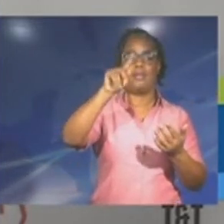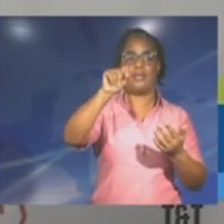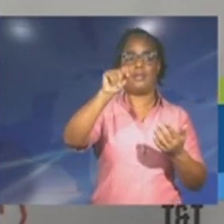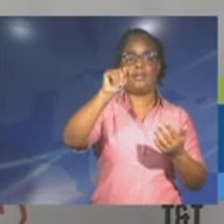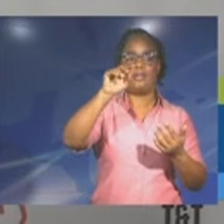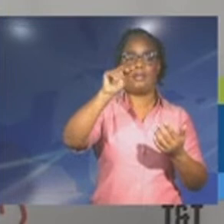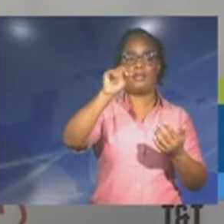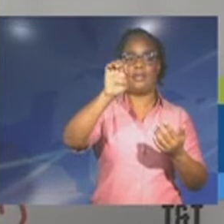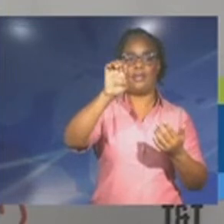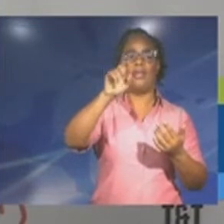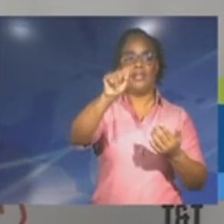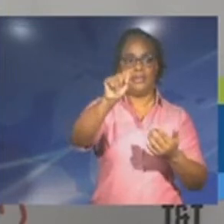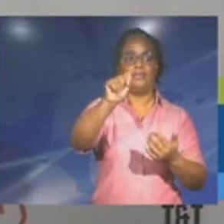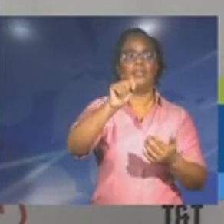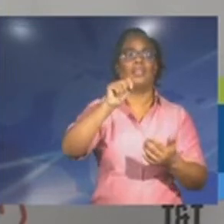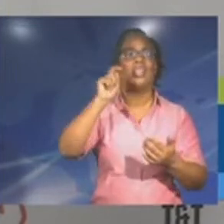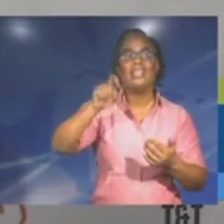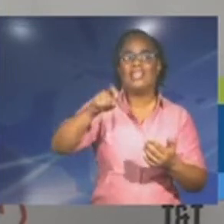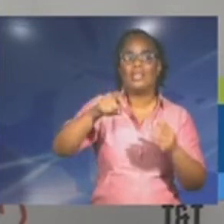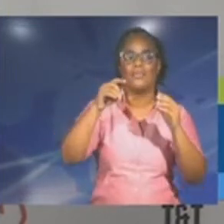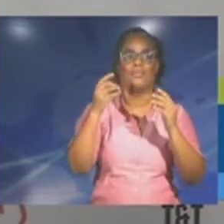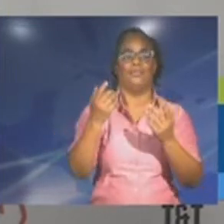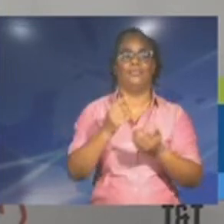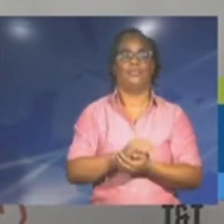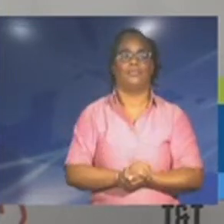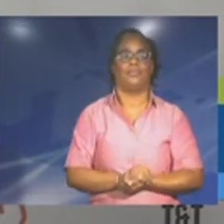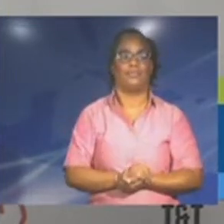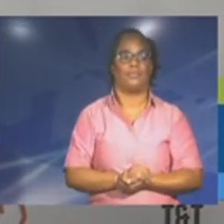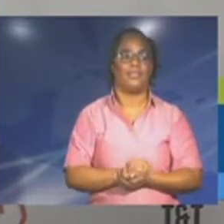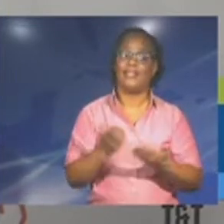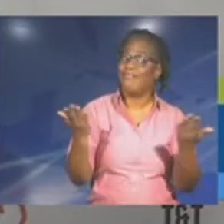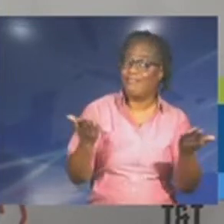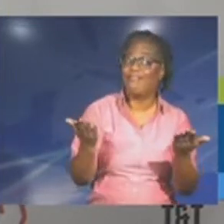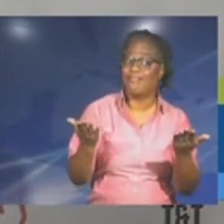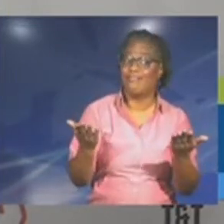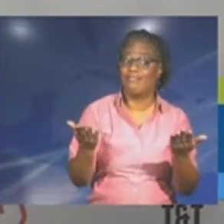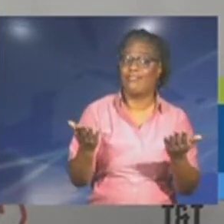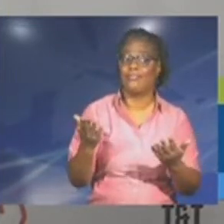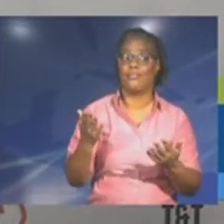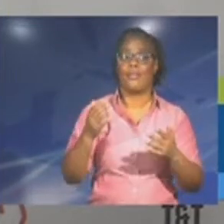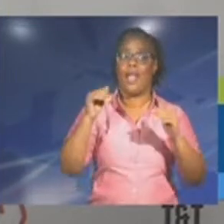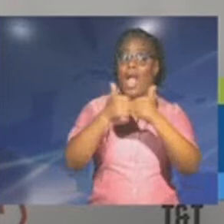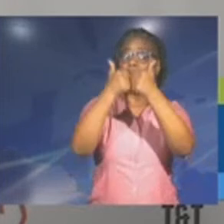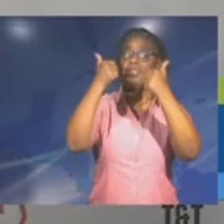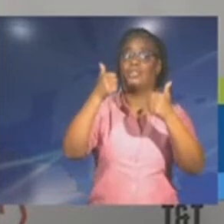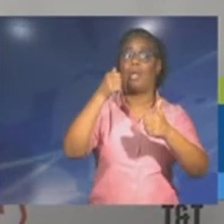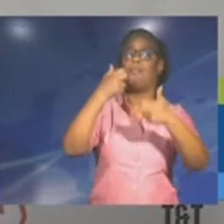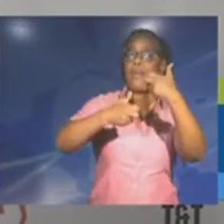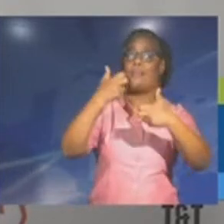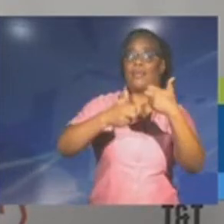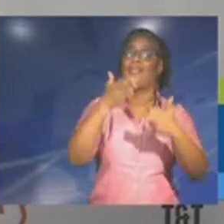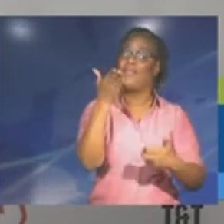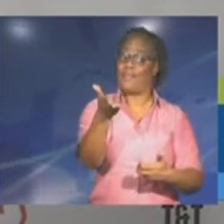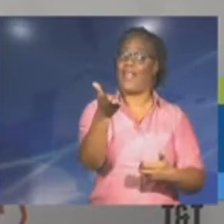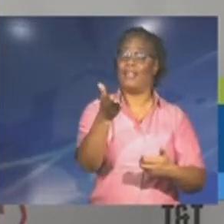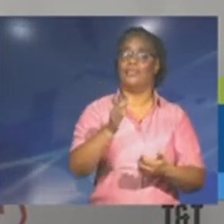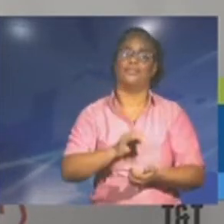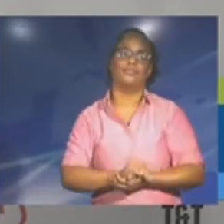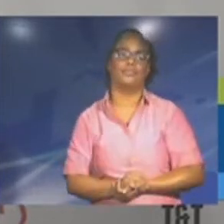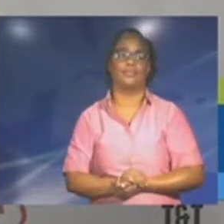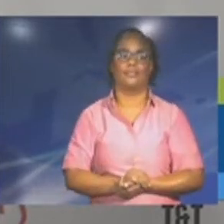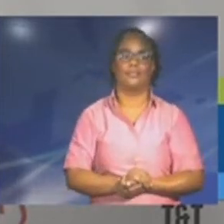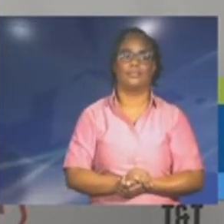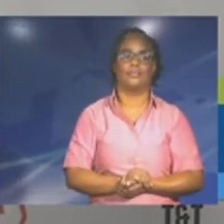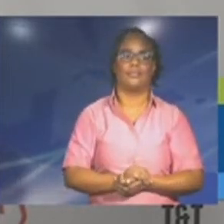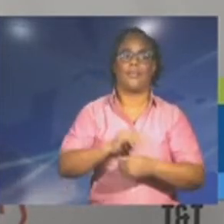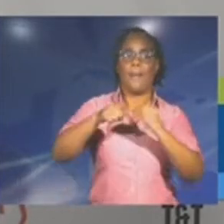I would admit that the challenges are there, and the challenges are known. But at the Couva